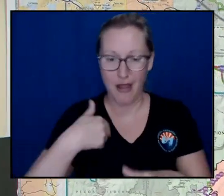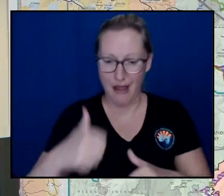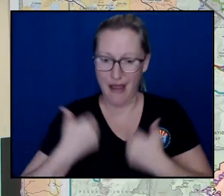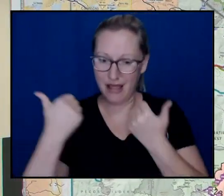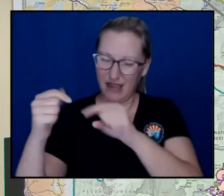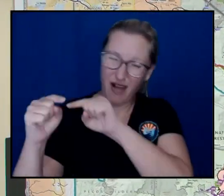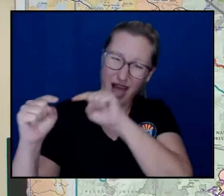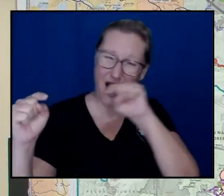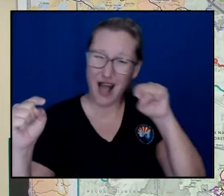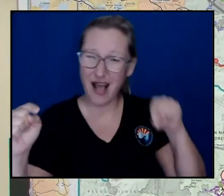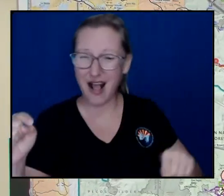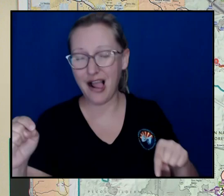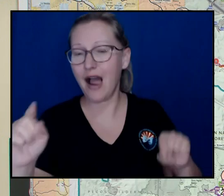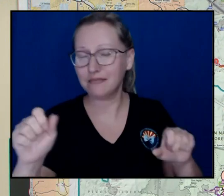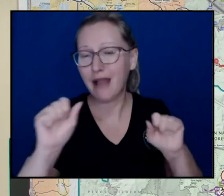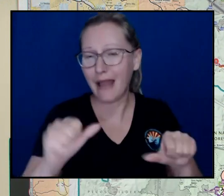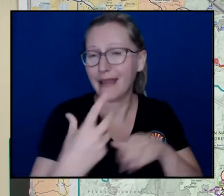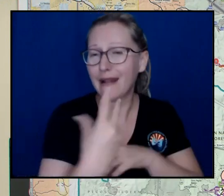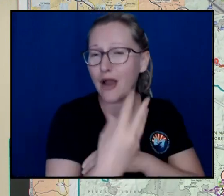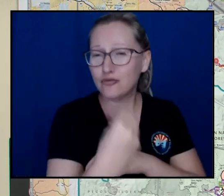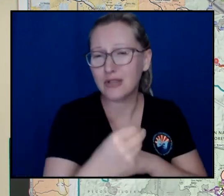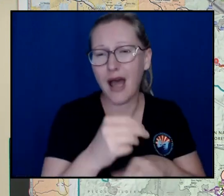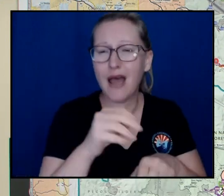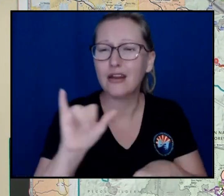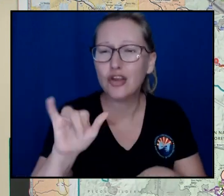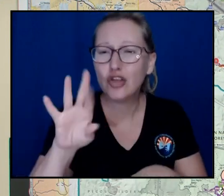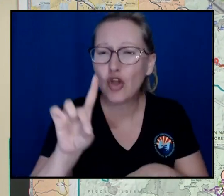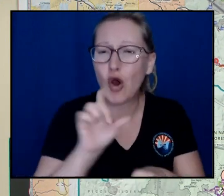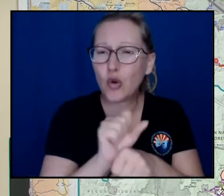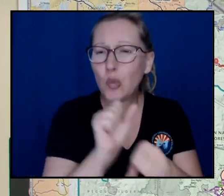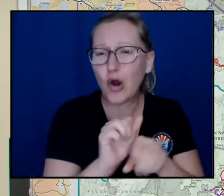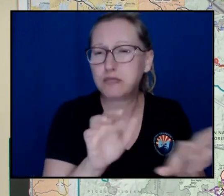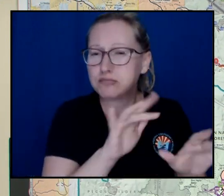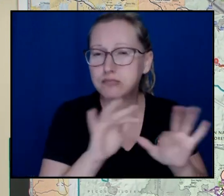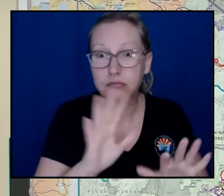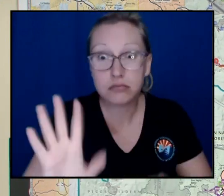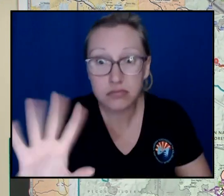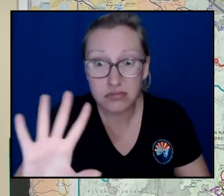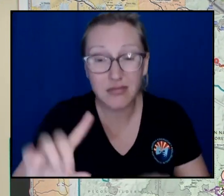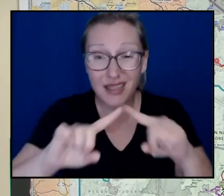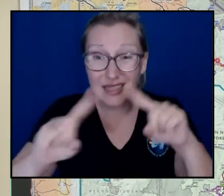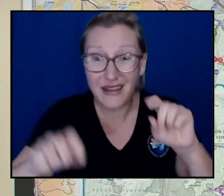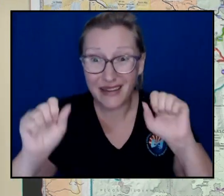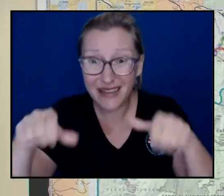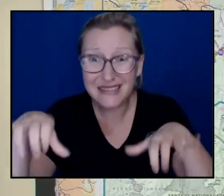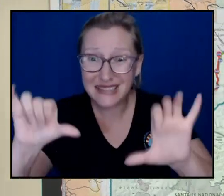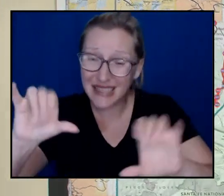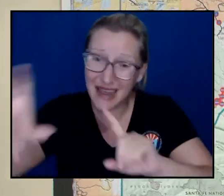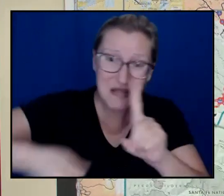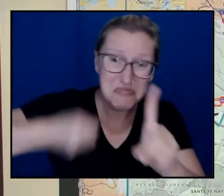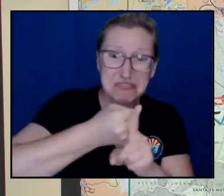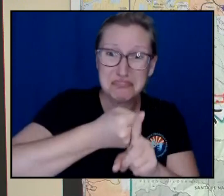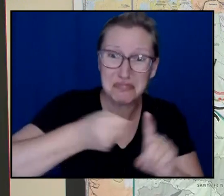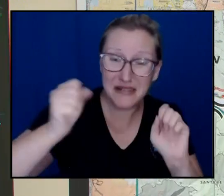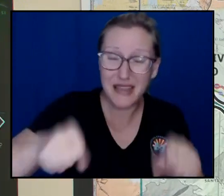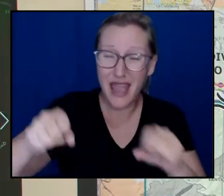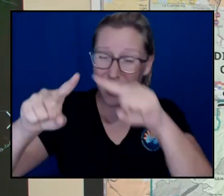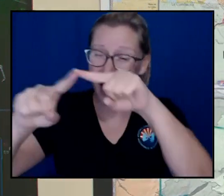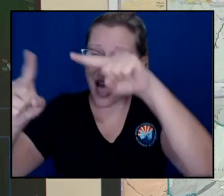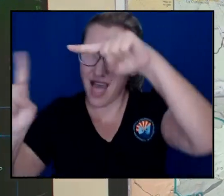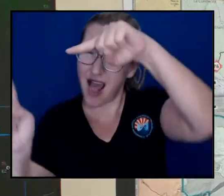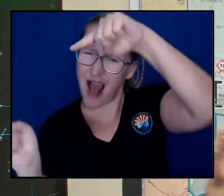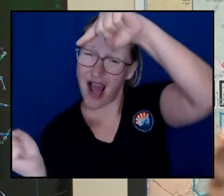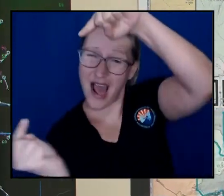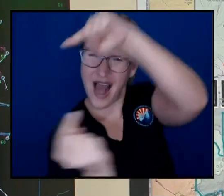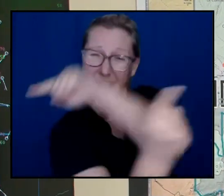very risky thing to do. The lightning can still strike you out there. If you find yourself out in open range